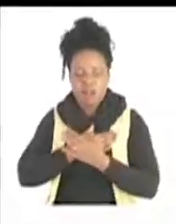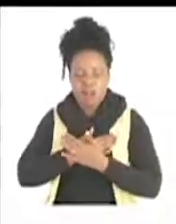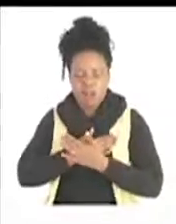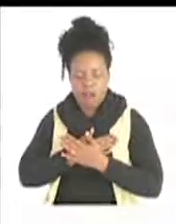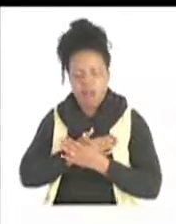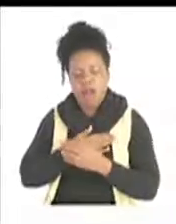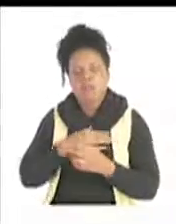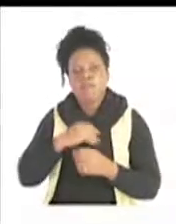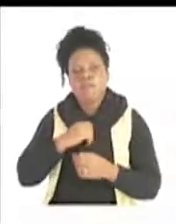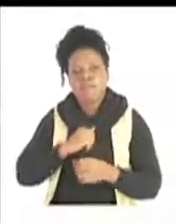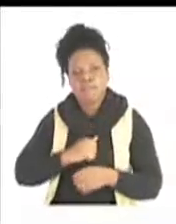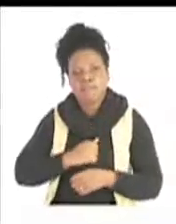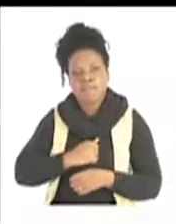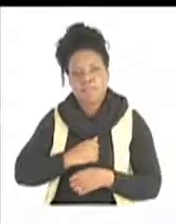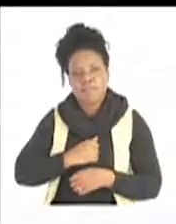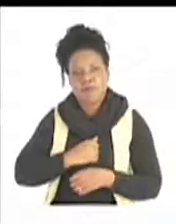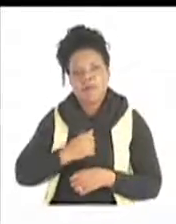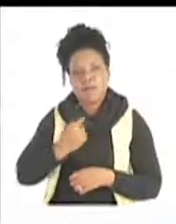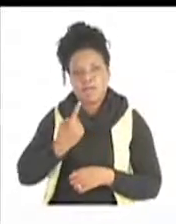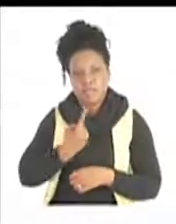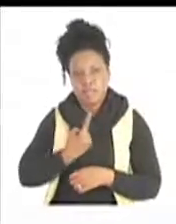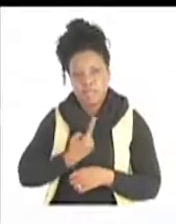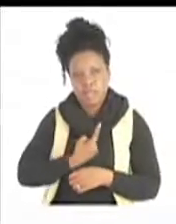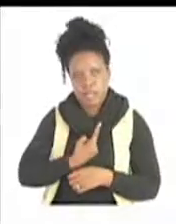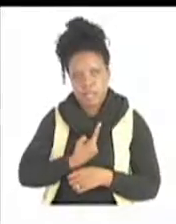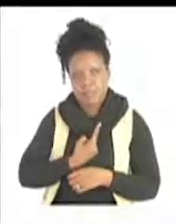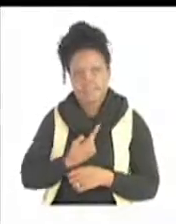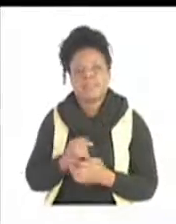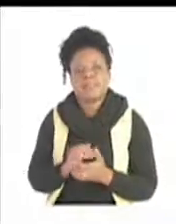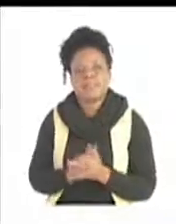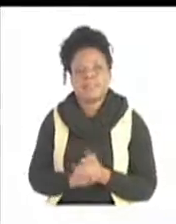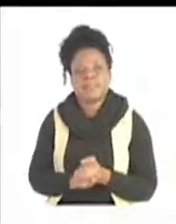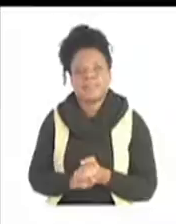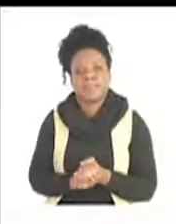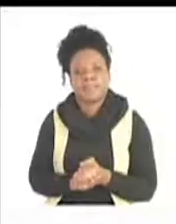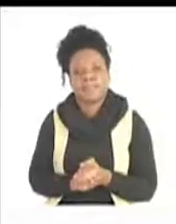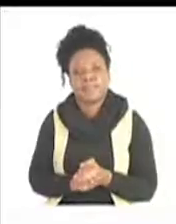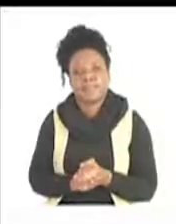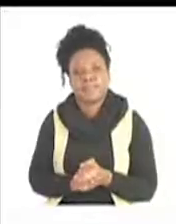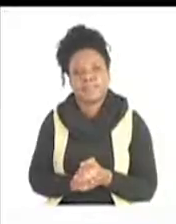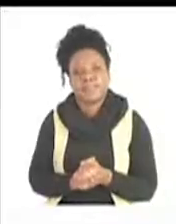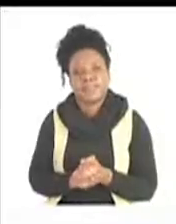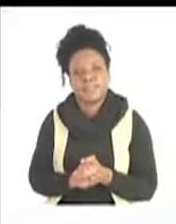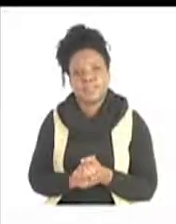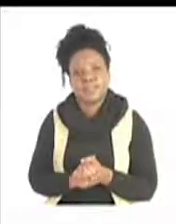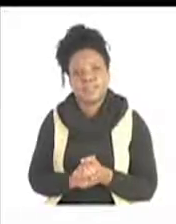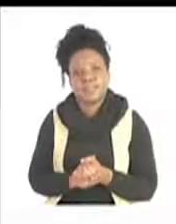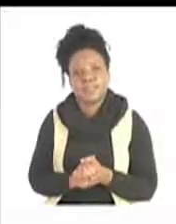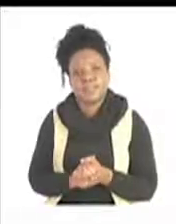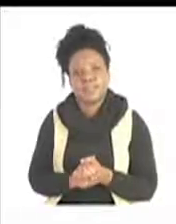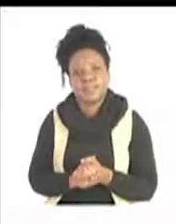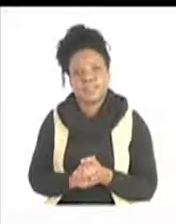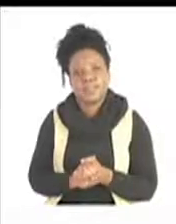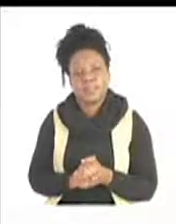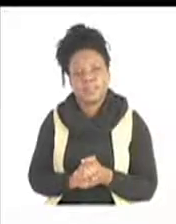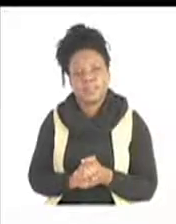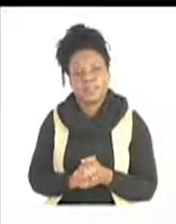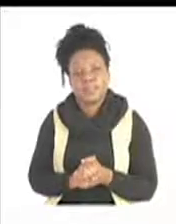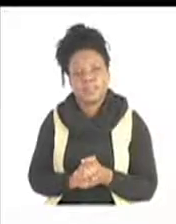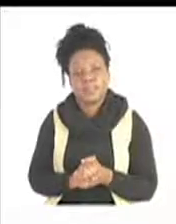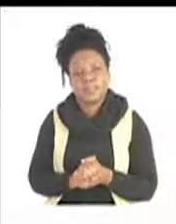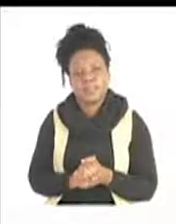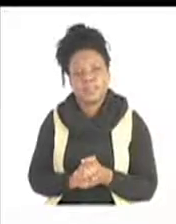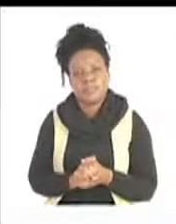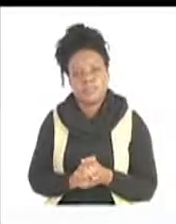the example is I love myself. Underneath the box or underneath